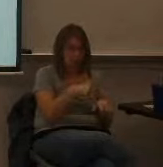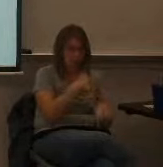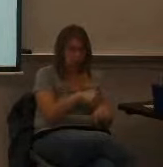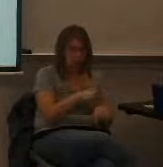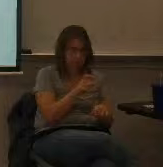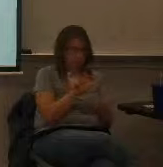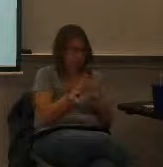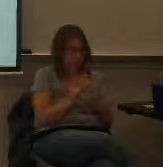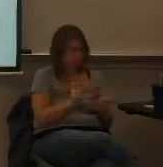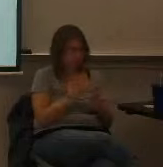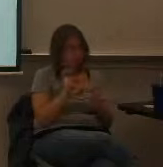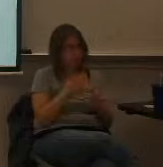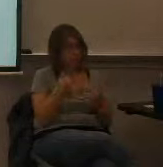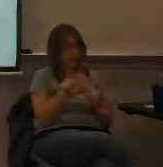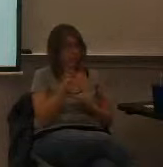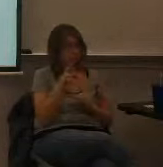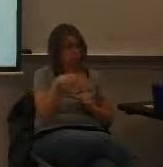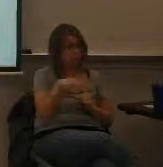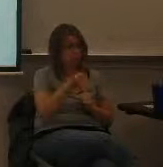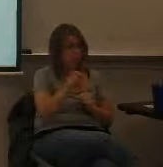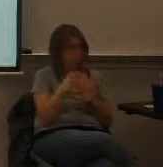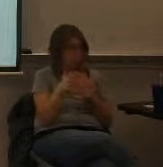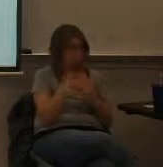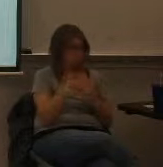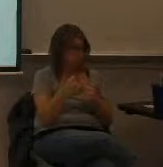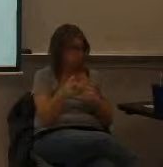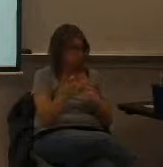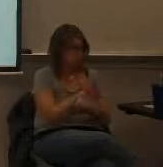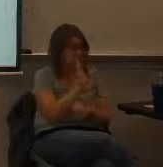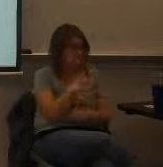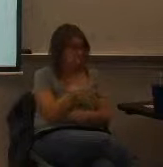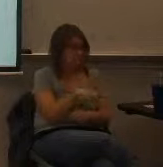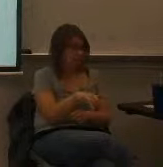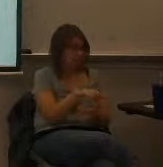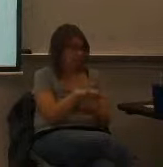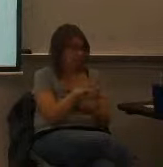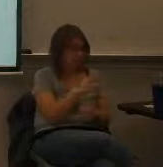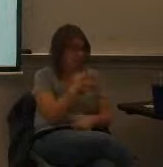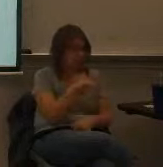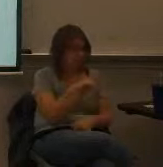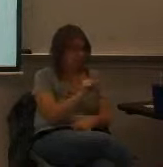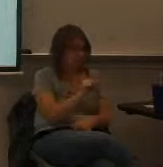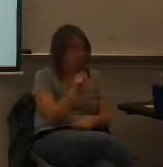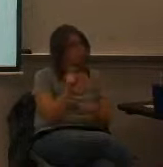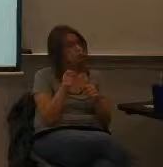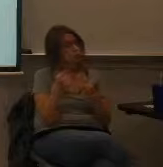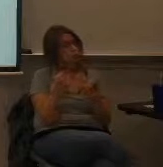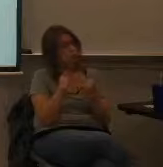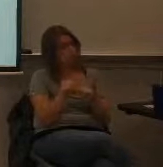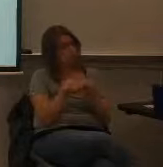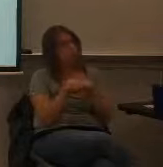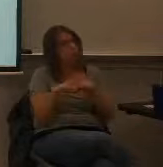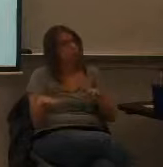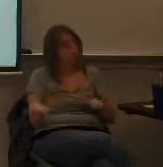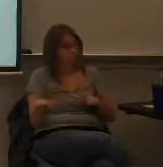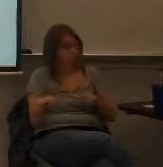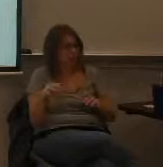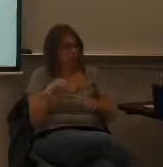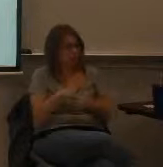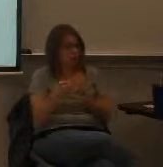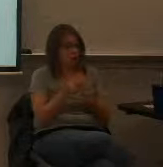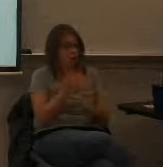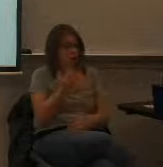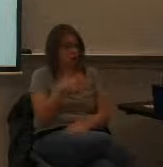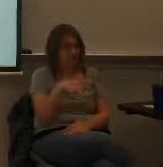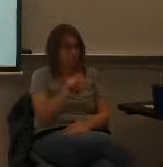to reproduce quickly to fill that habitat. And you need to be able to disperse into